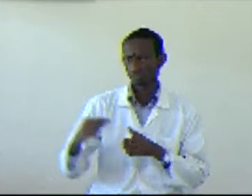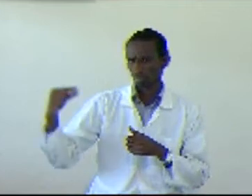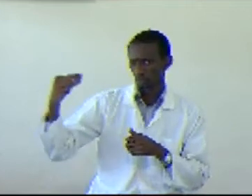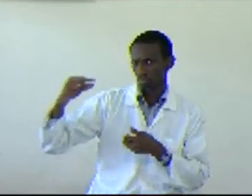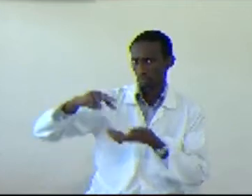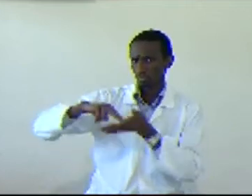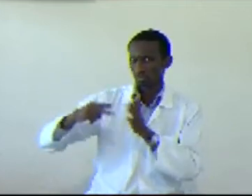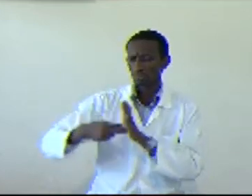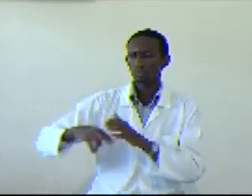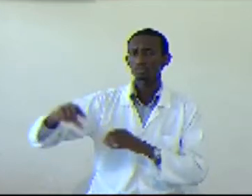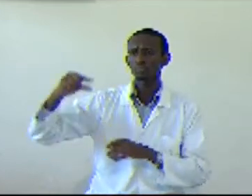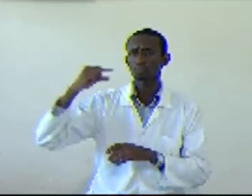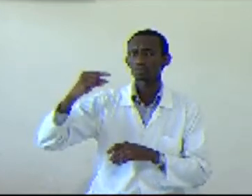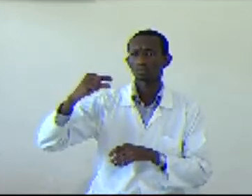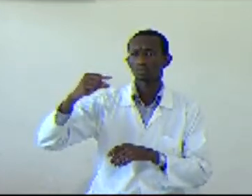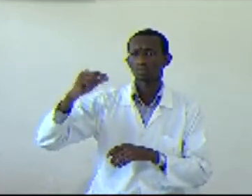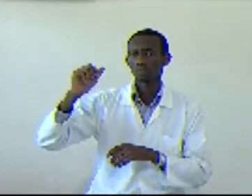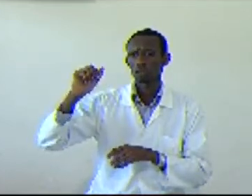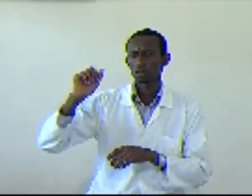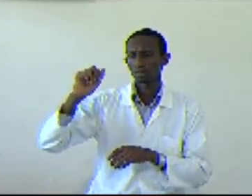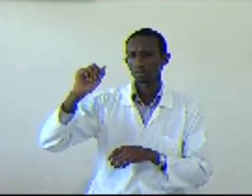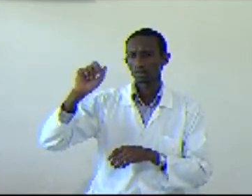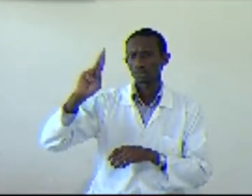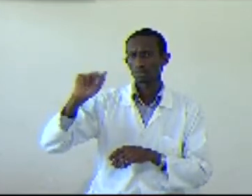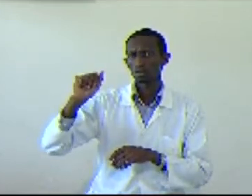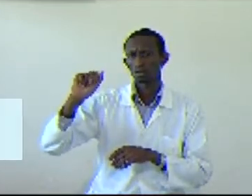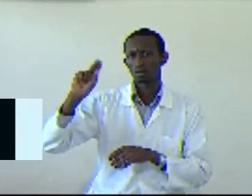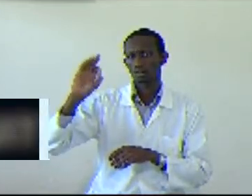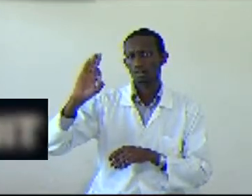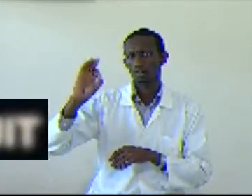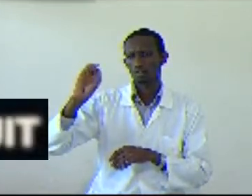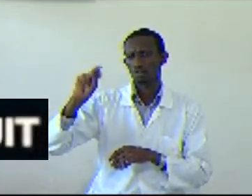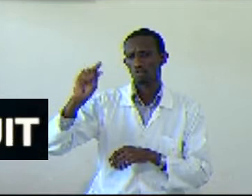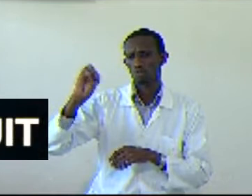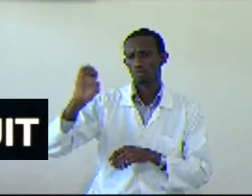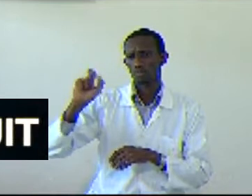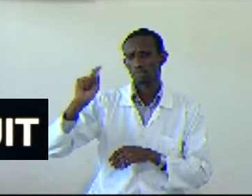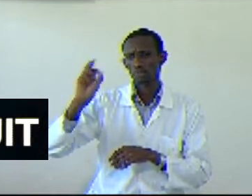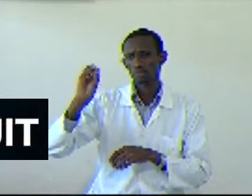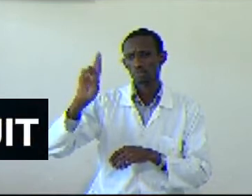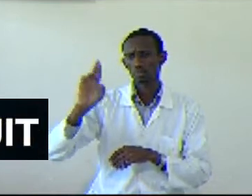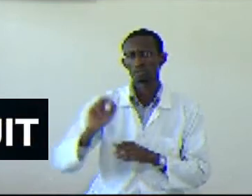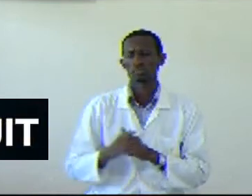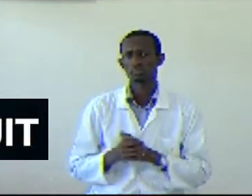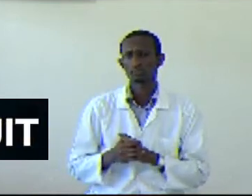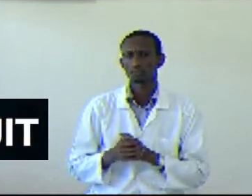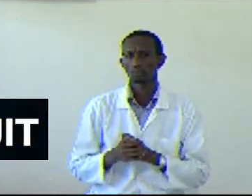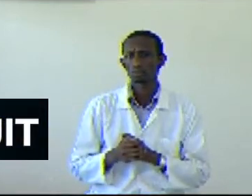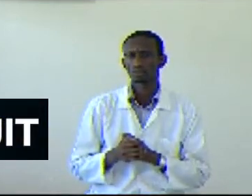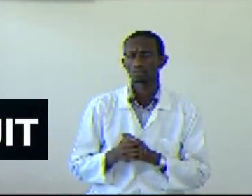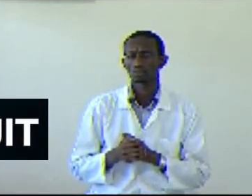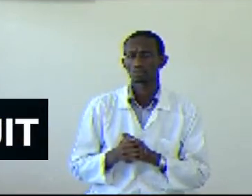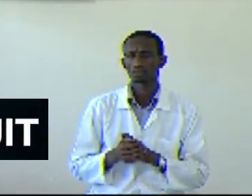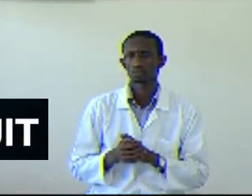Galvanometer. So this is a galvanometer. So and then here we have down here, there